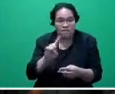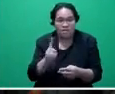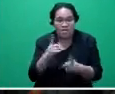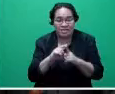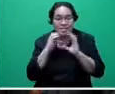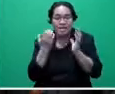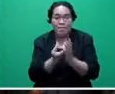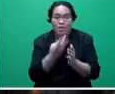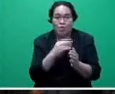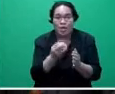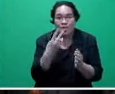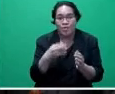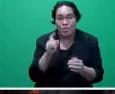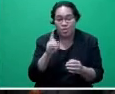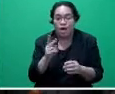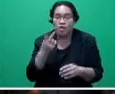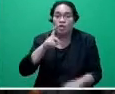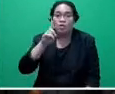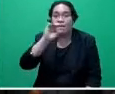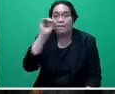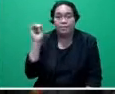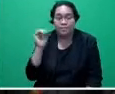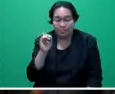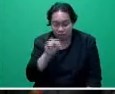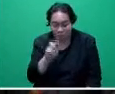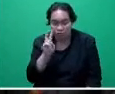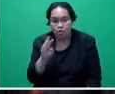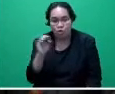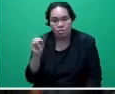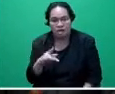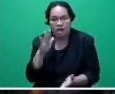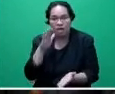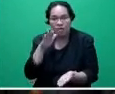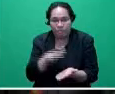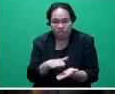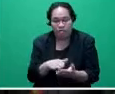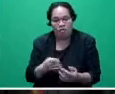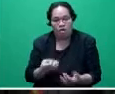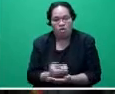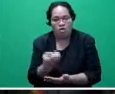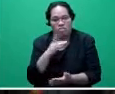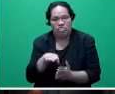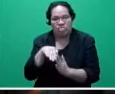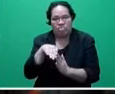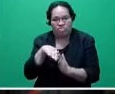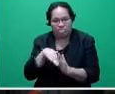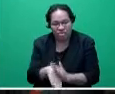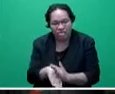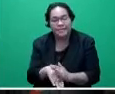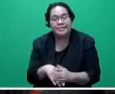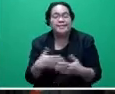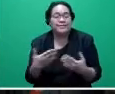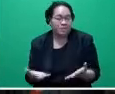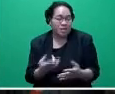2021, a 21.2% contraction of economy, a